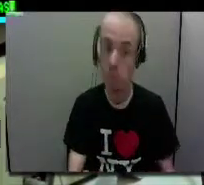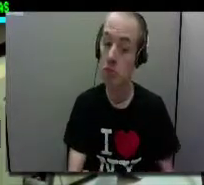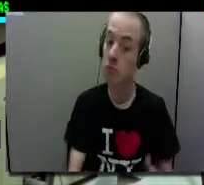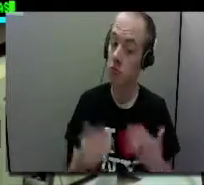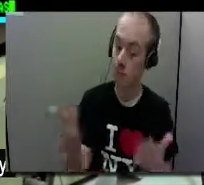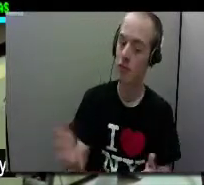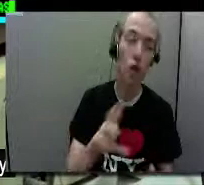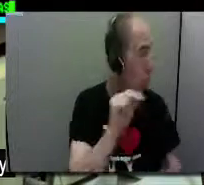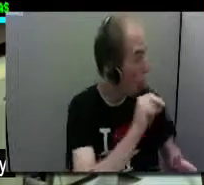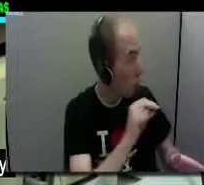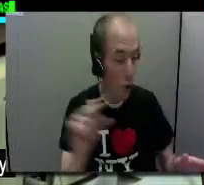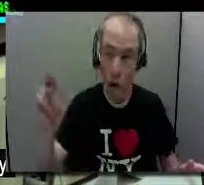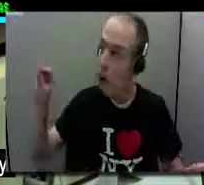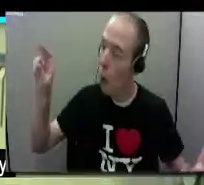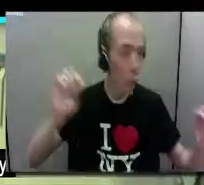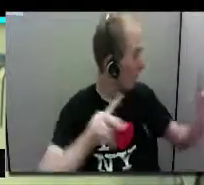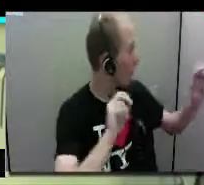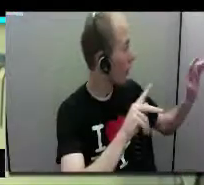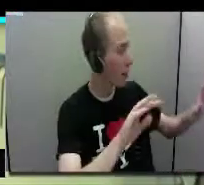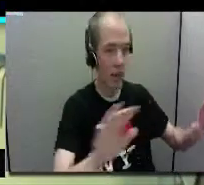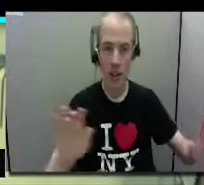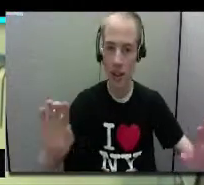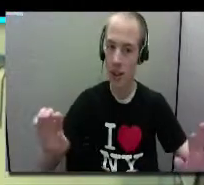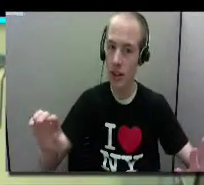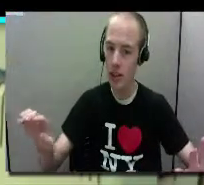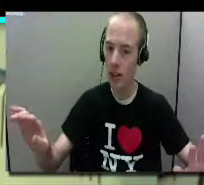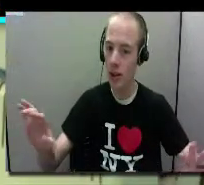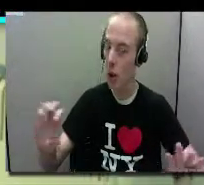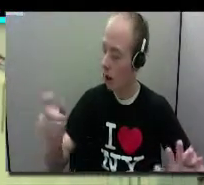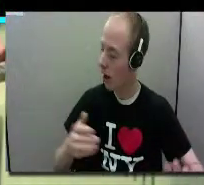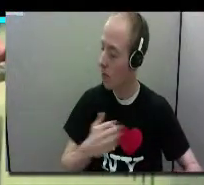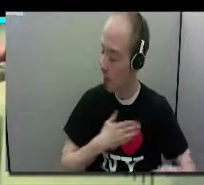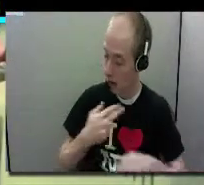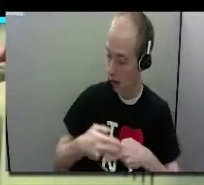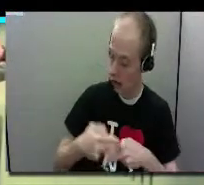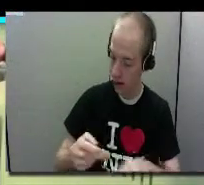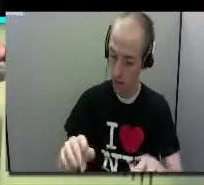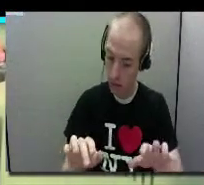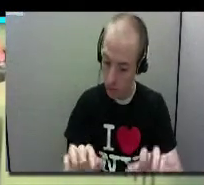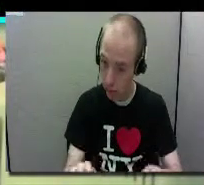Okay, now... No. Okay. I'm gonna write my name.